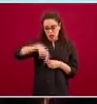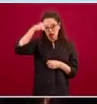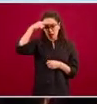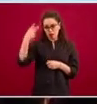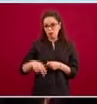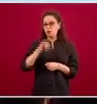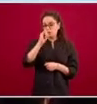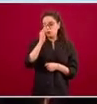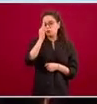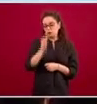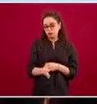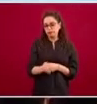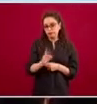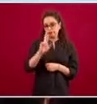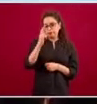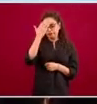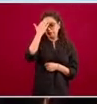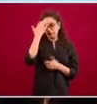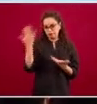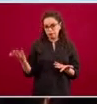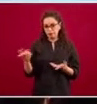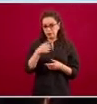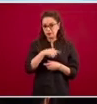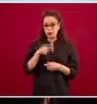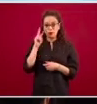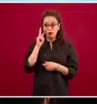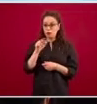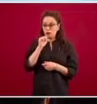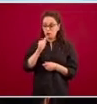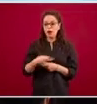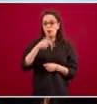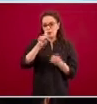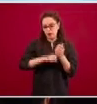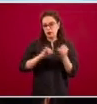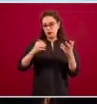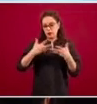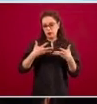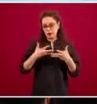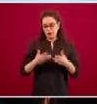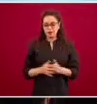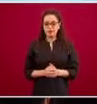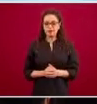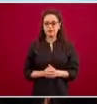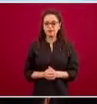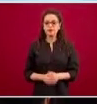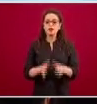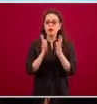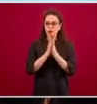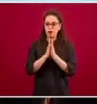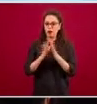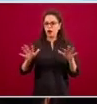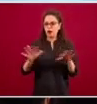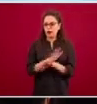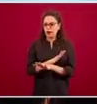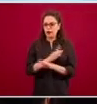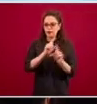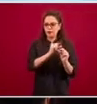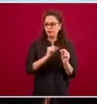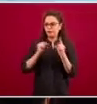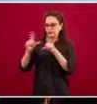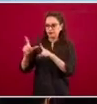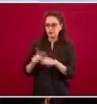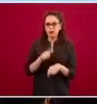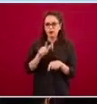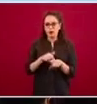vigilance model. So those countries who are not applying this logic, they are pretending that what they don't